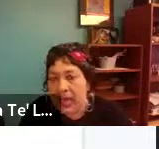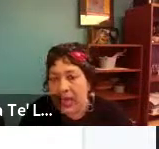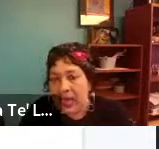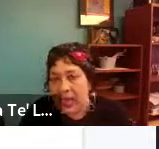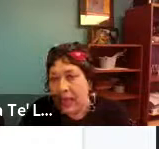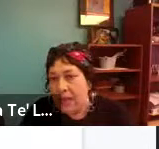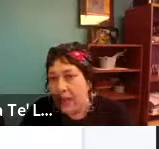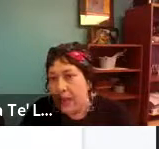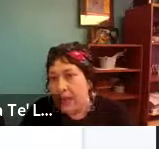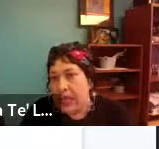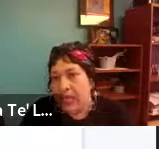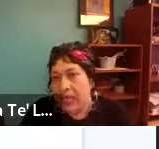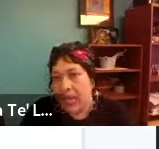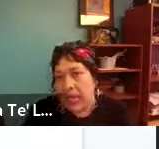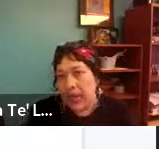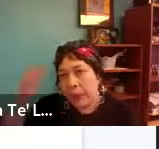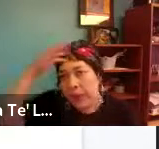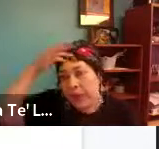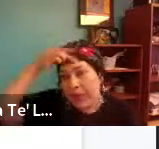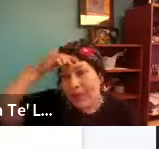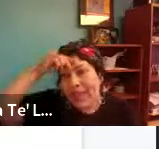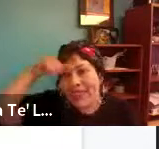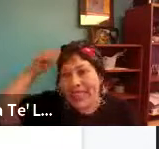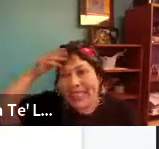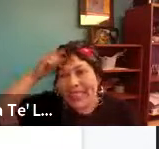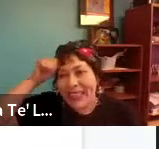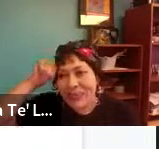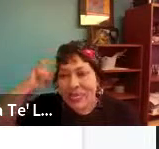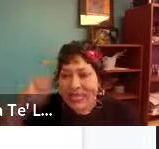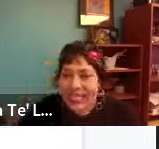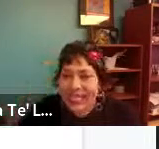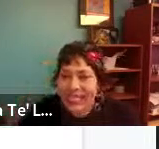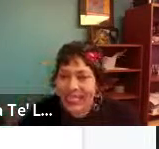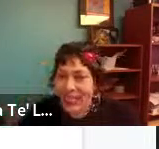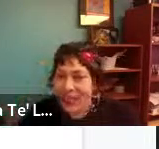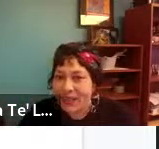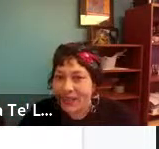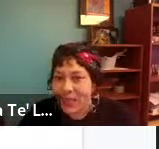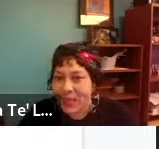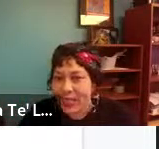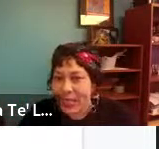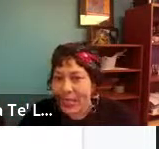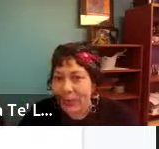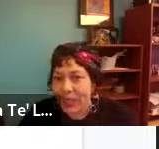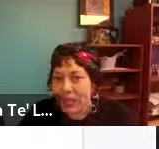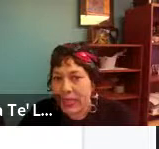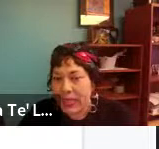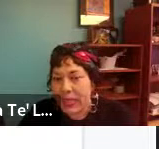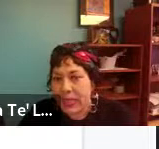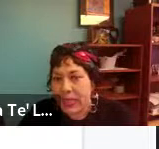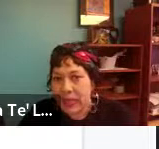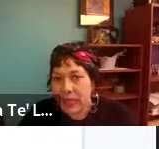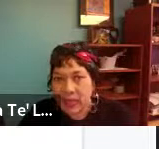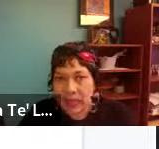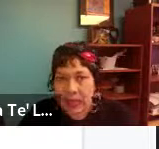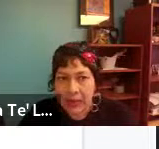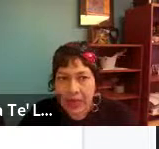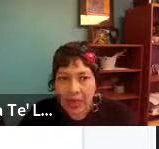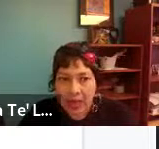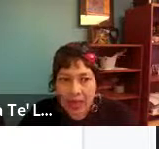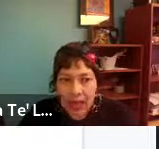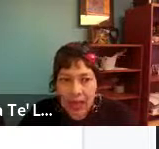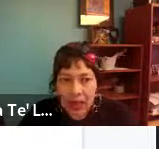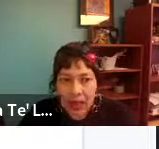back and they found Karina and Janella. This was Gavin and Halle from Planting Justice, a food justice and prison reentry